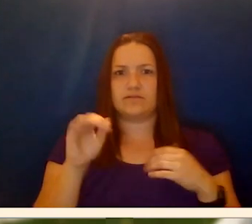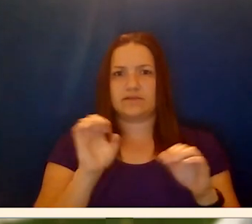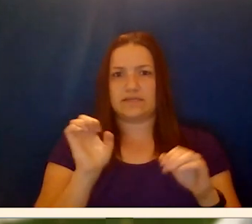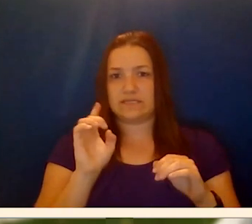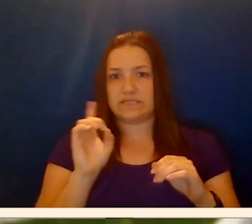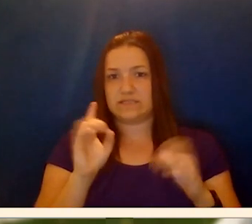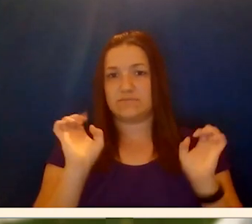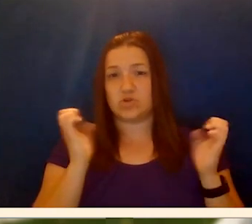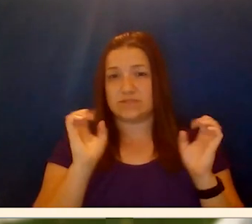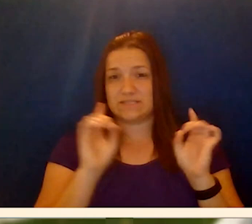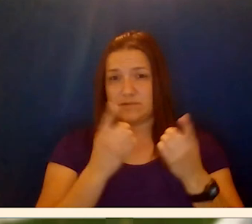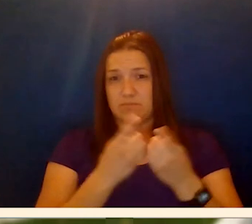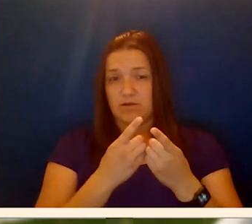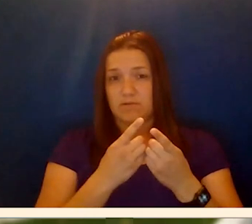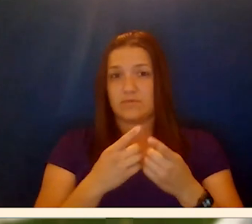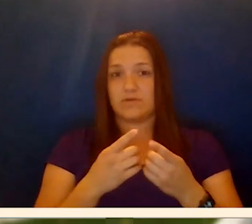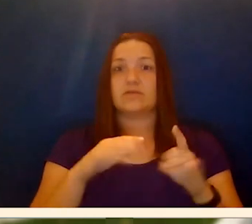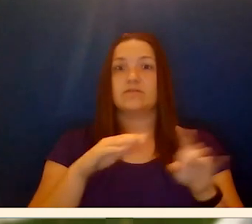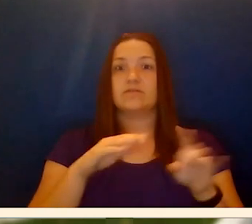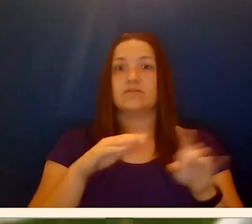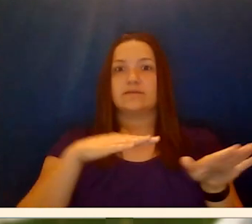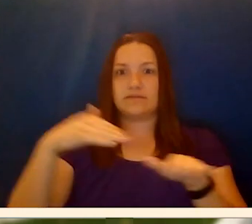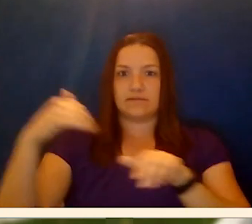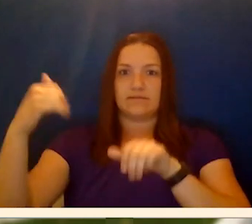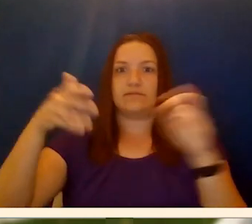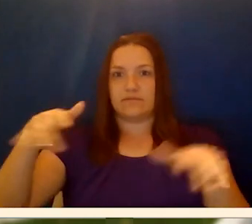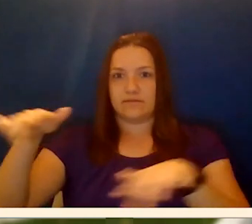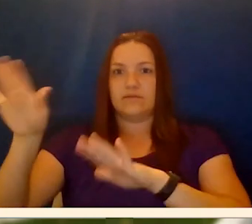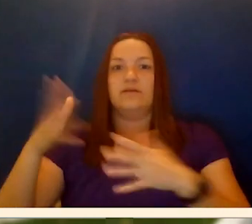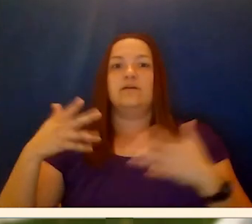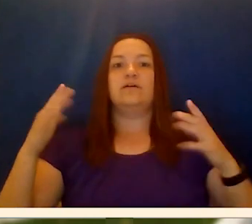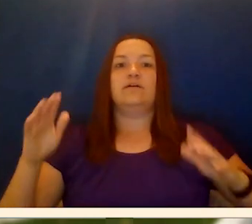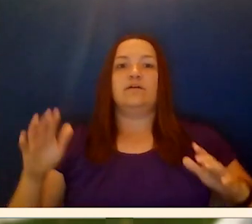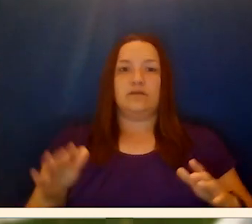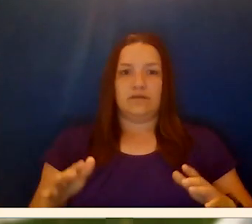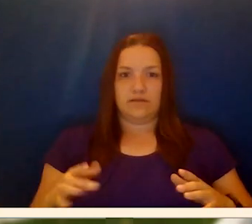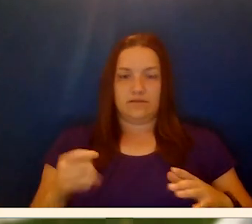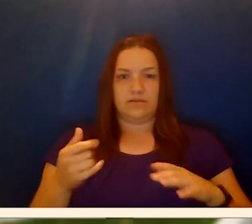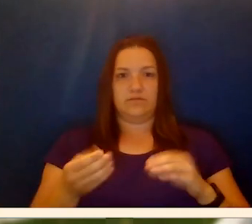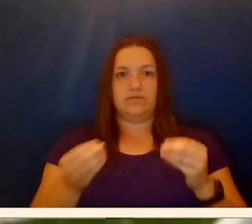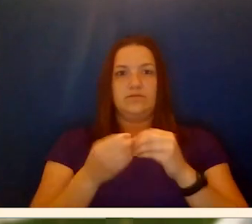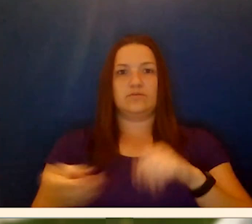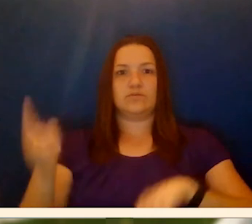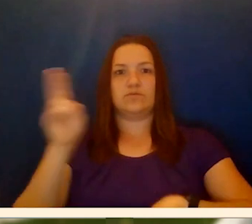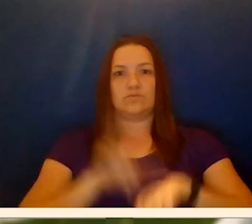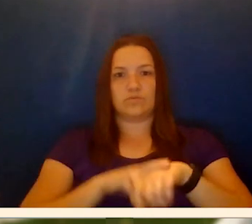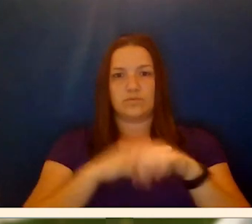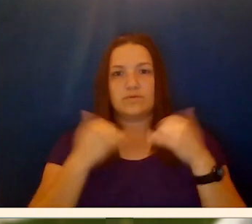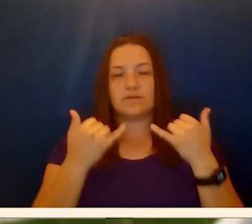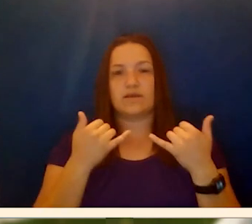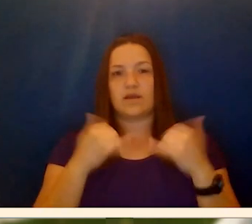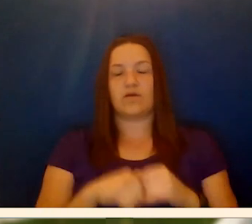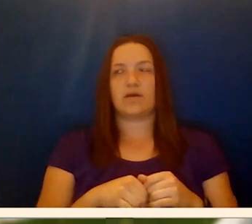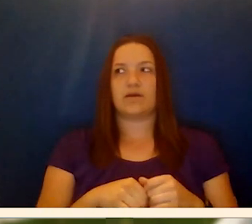ED and breathe a big sigh of relief, and so it's kind of somewhat normalized. And we've now,